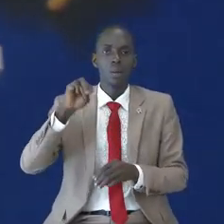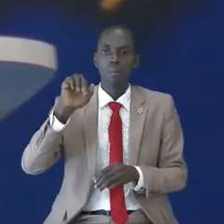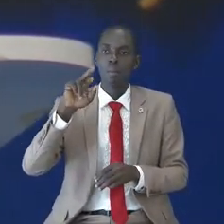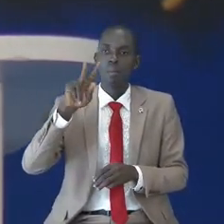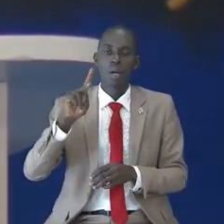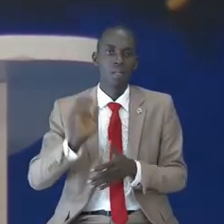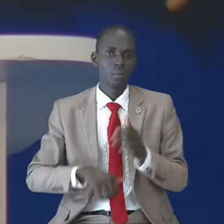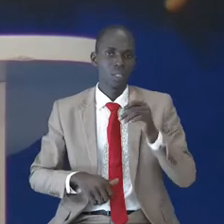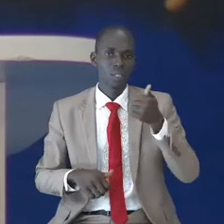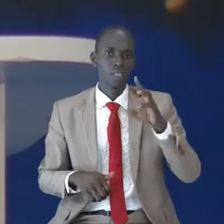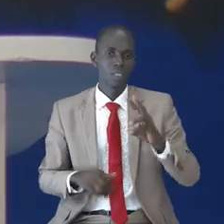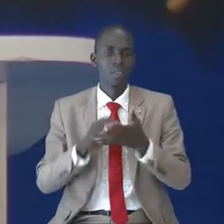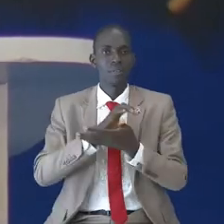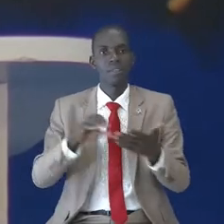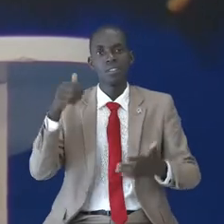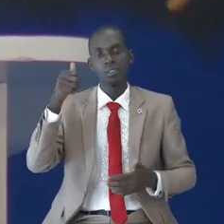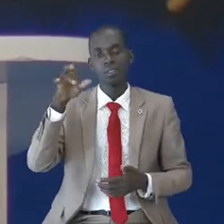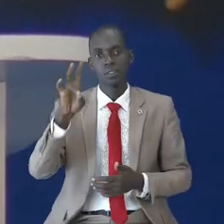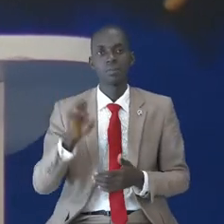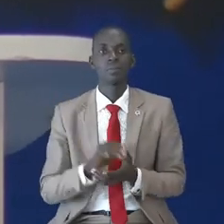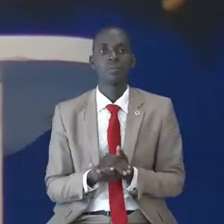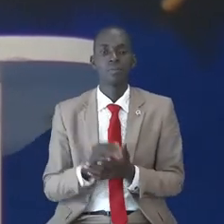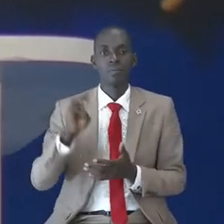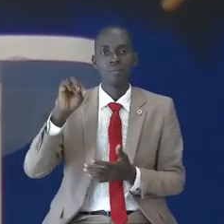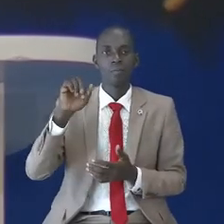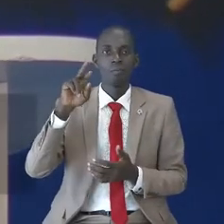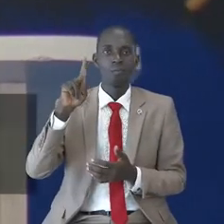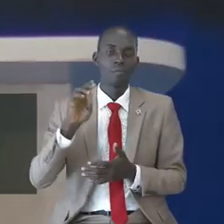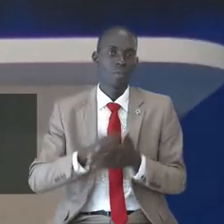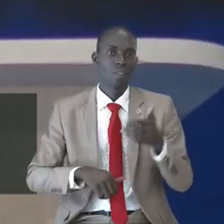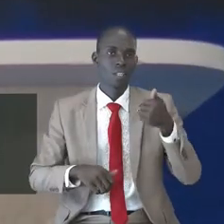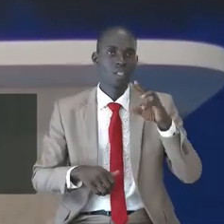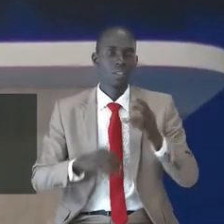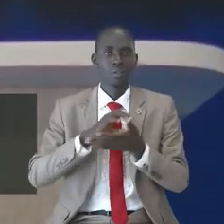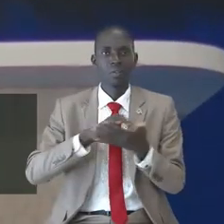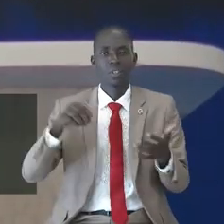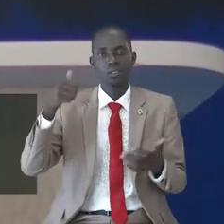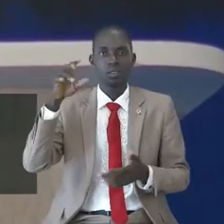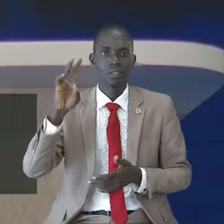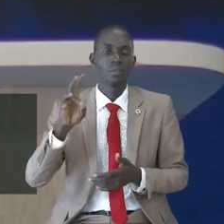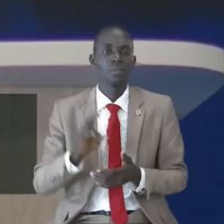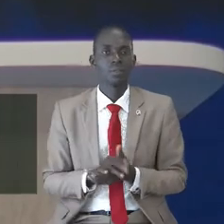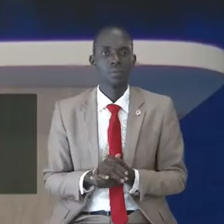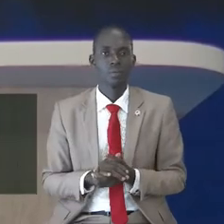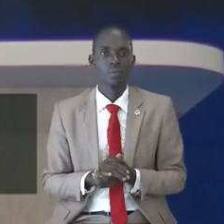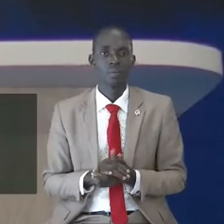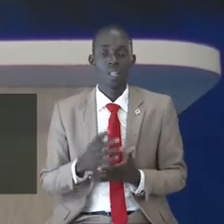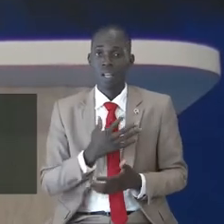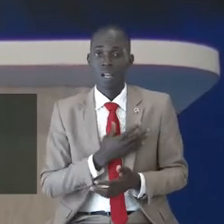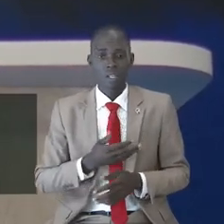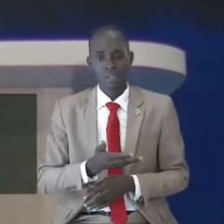16, reading from verse 17. Mark 16, verse